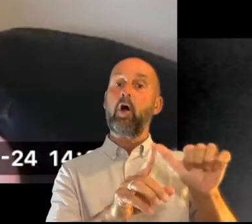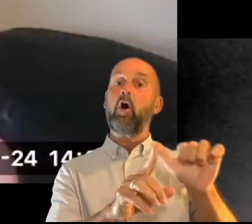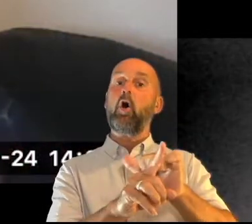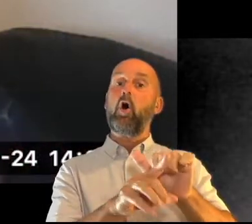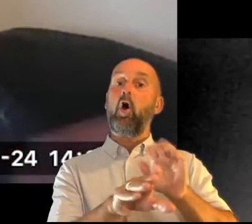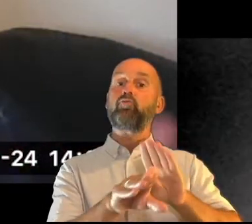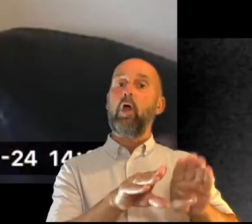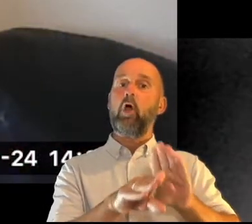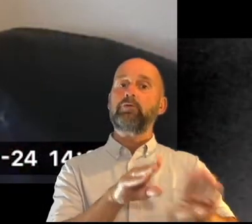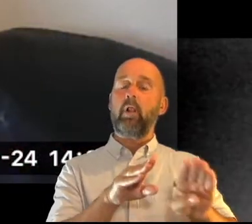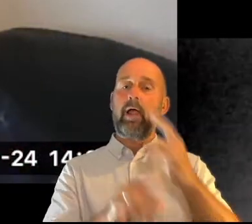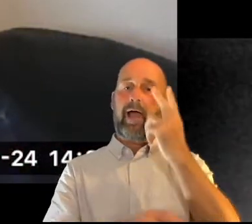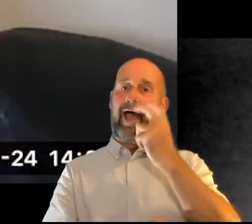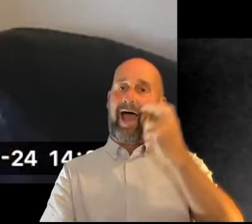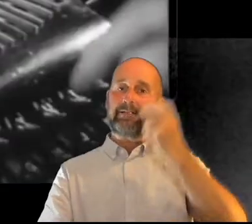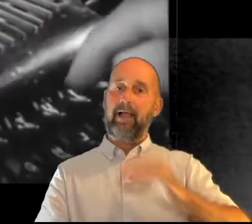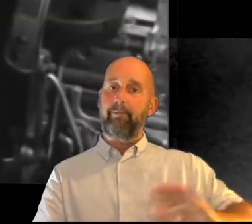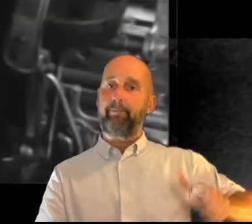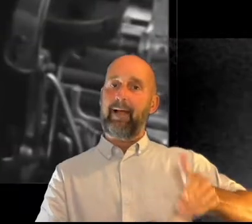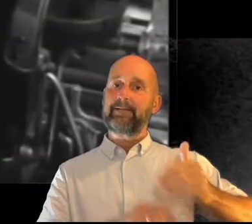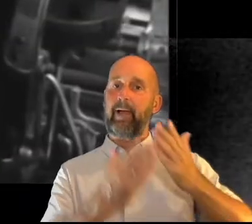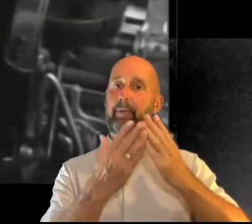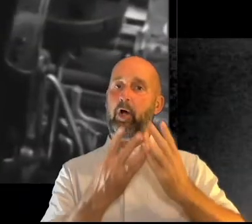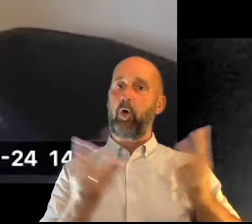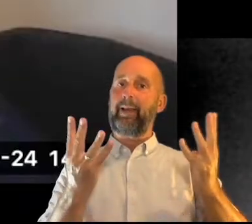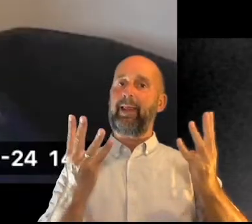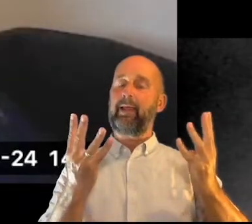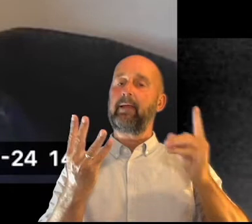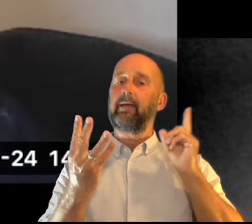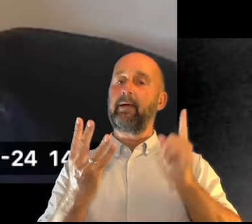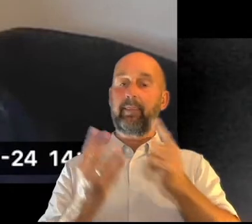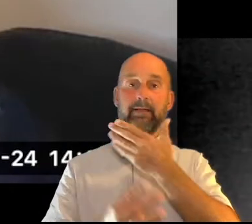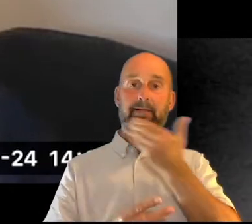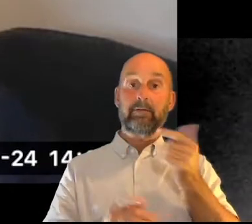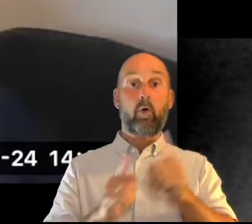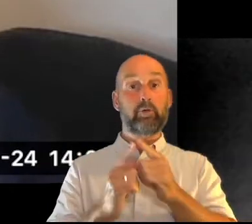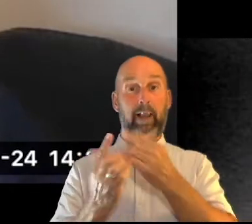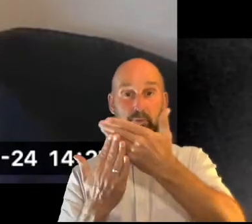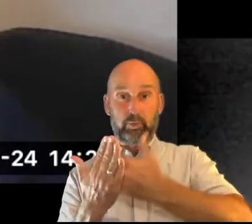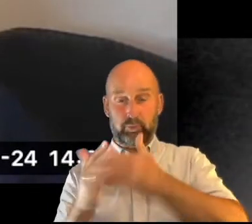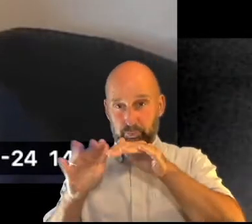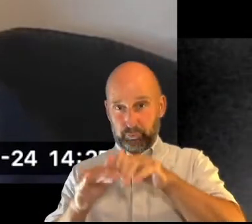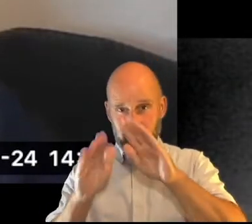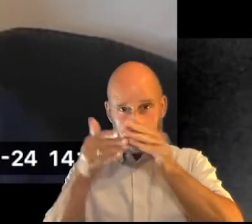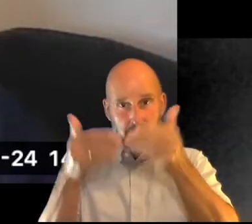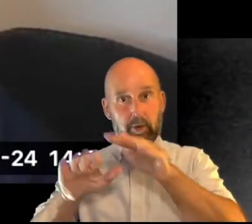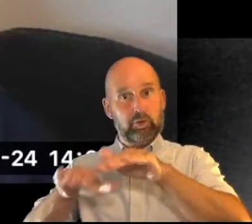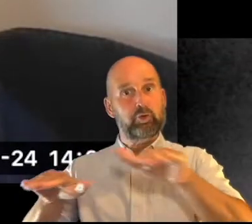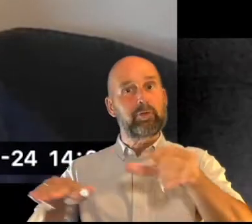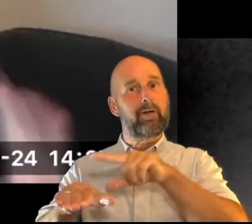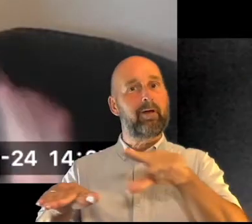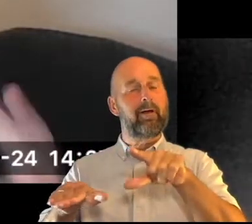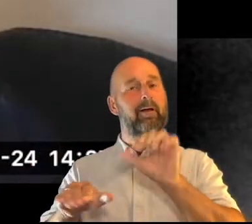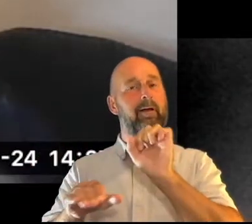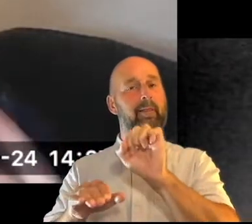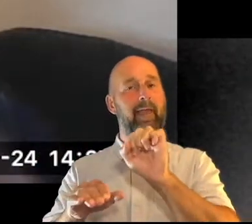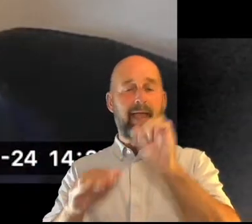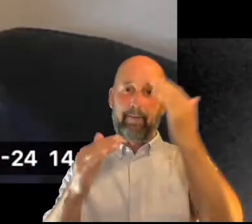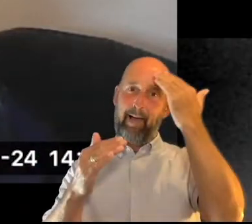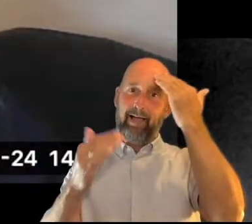of an adult pantomime company. That's nice, but I also really like to write for children. I think children have the most beautiful,